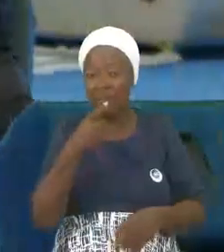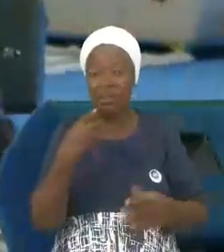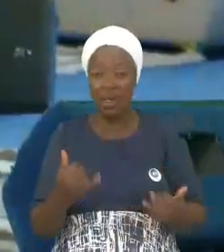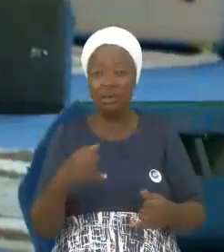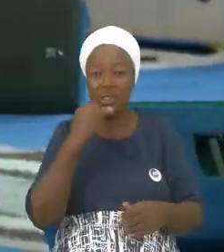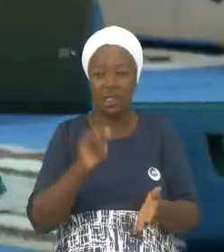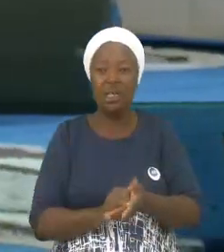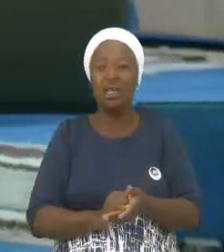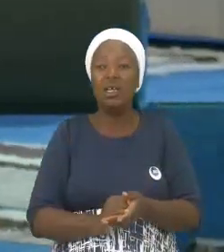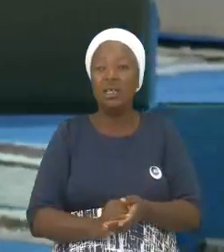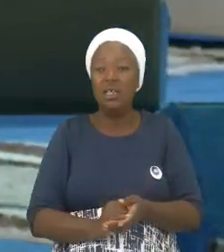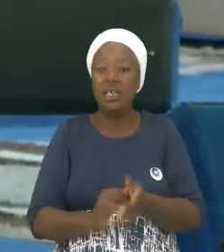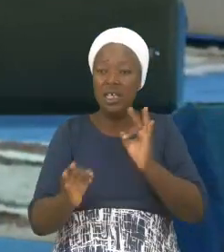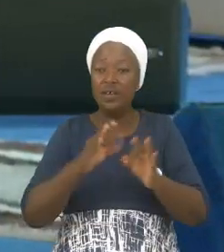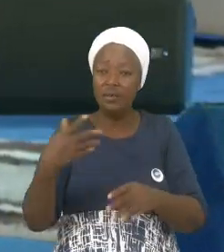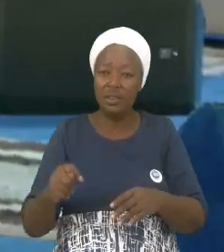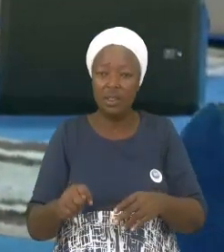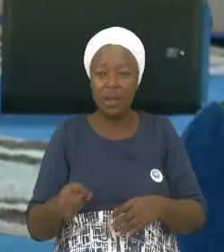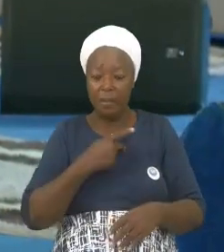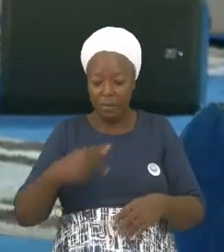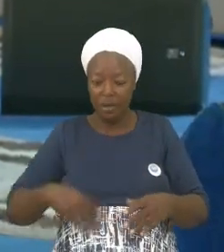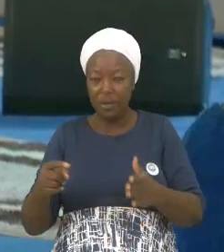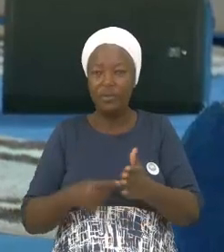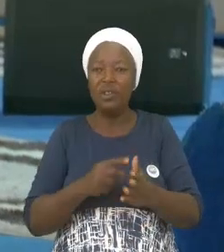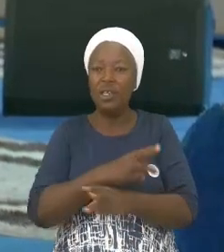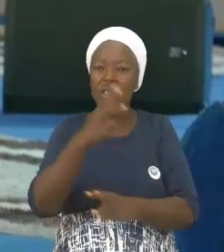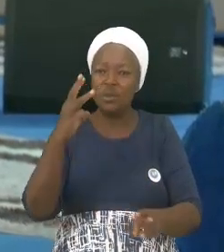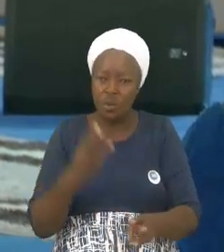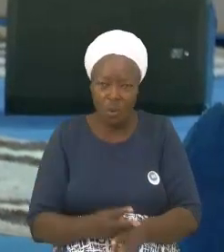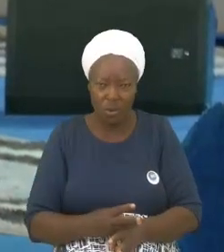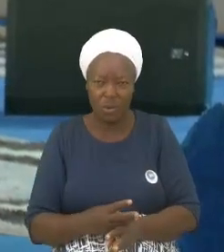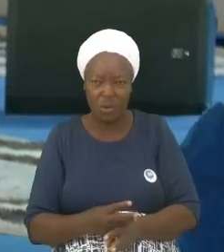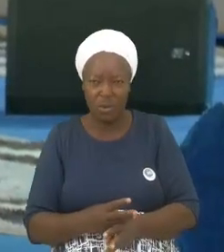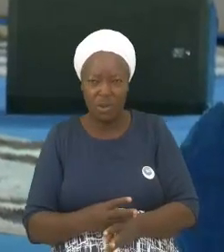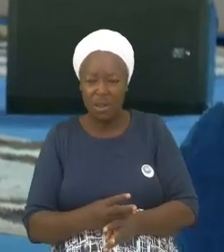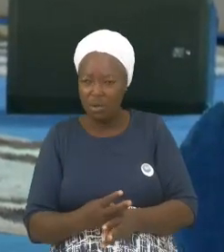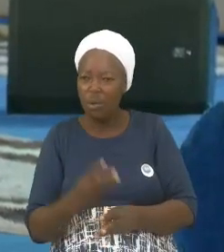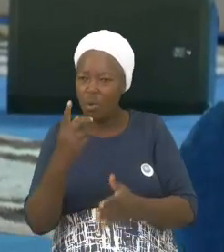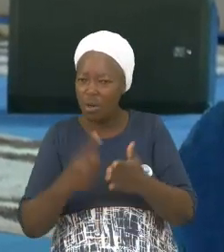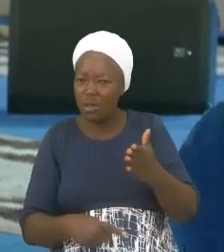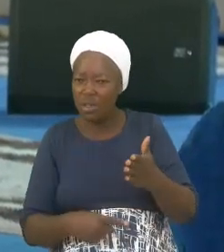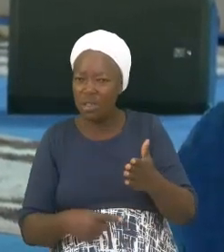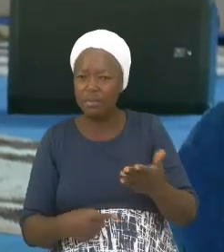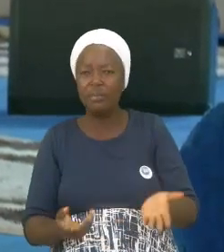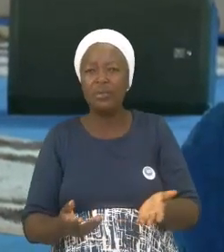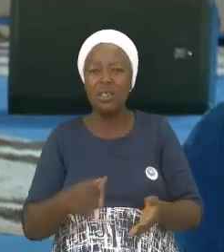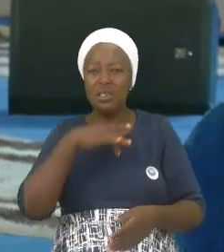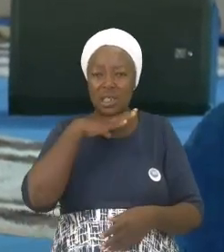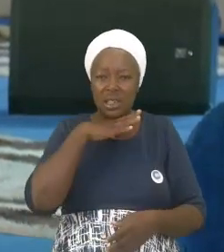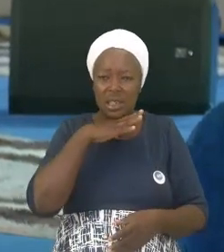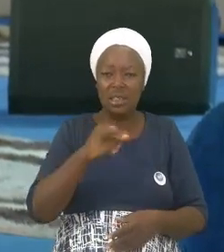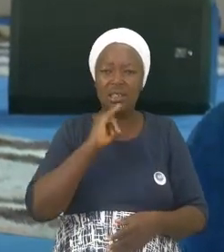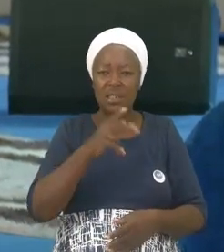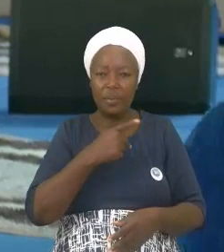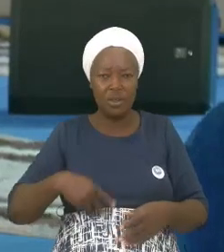of this world. Defilement is the prince of that. And all